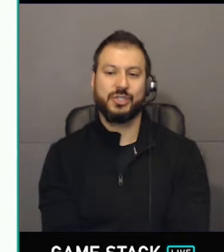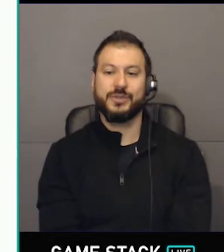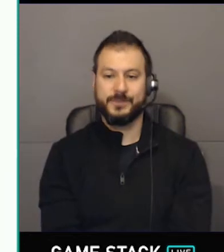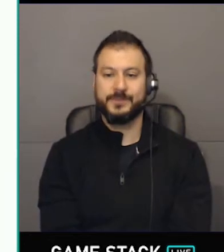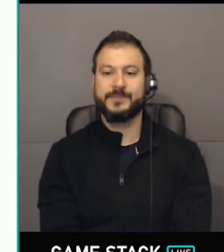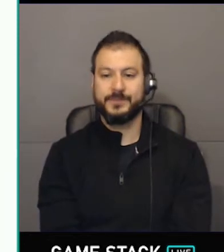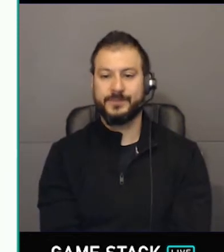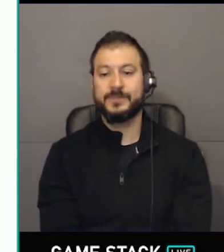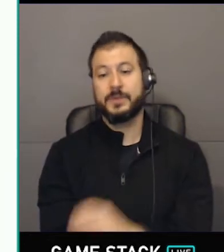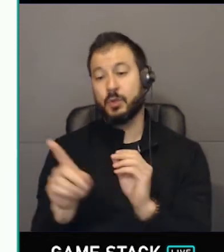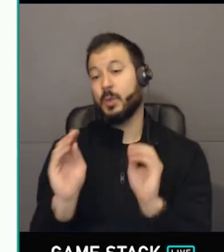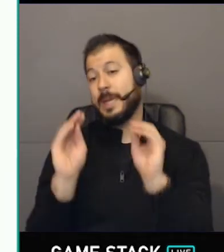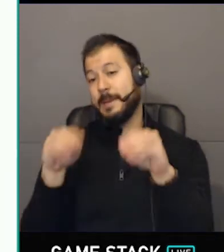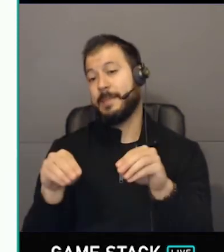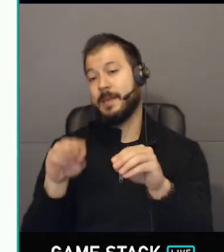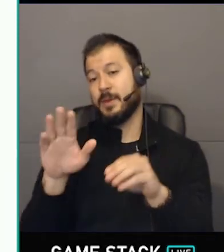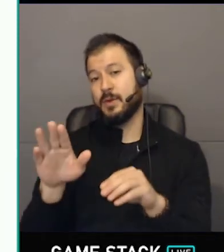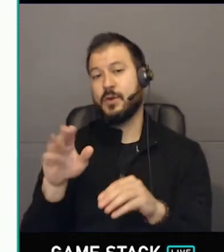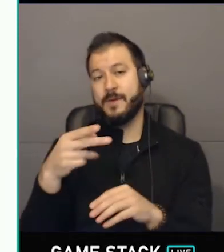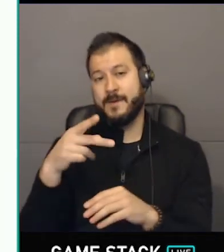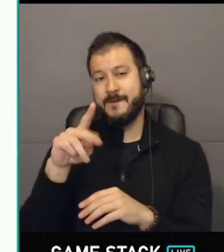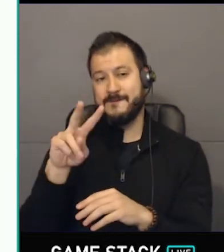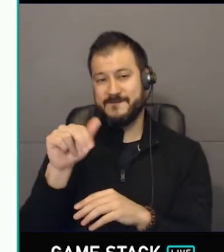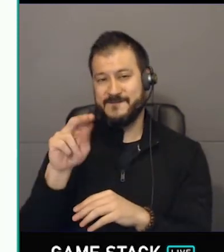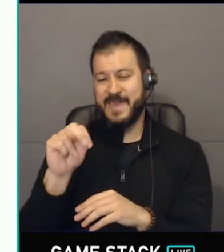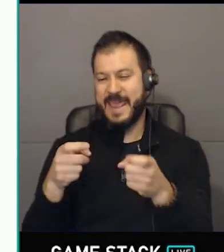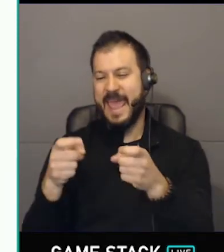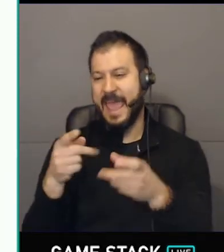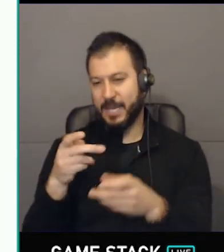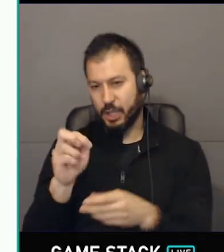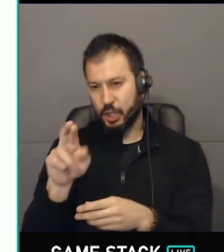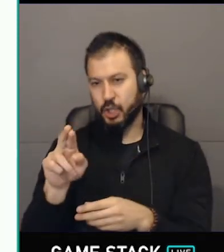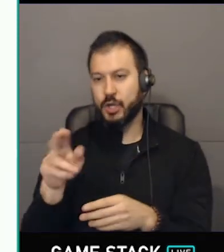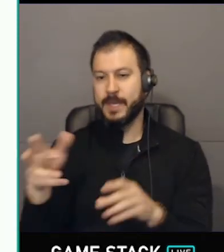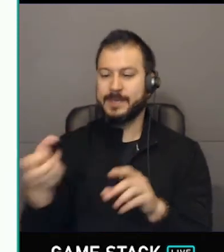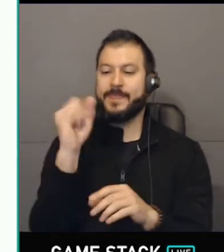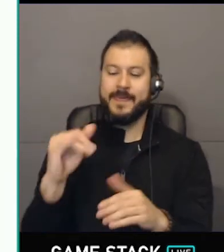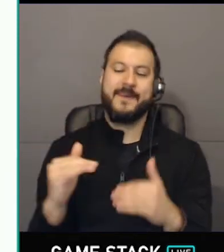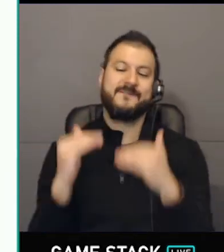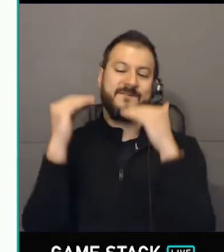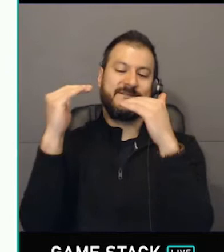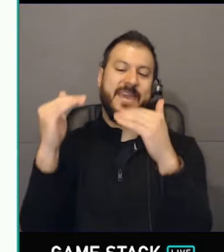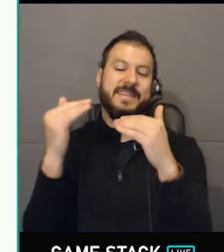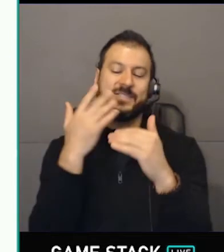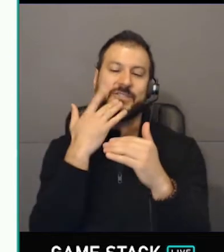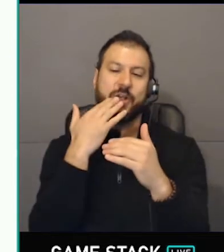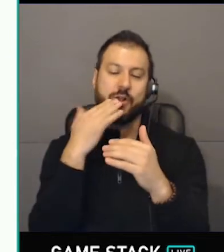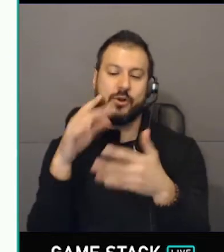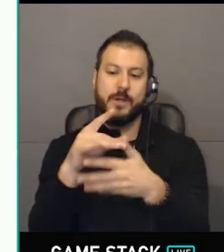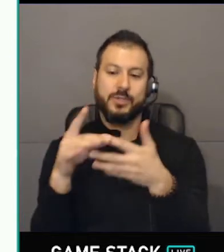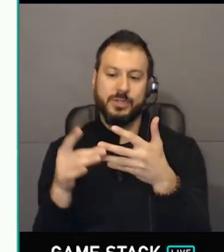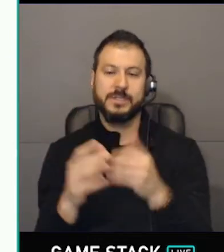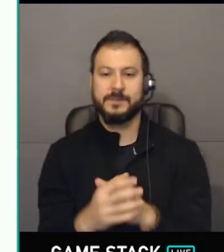You implement your event handler and then grab the Advanced Color Info object.